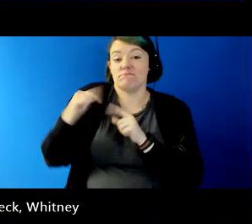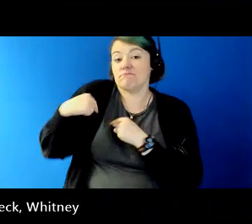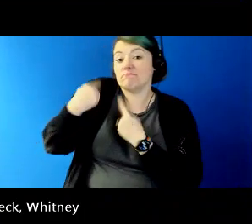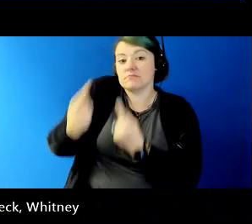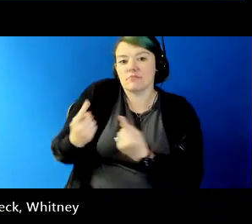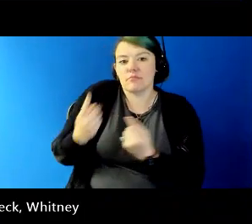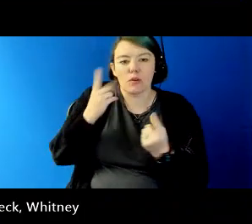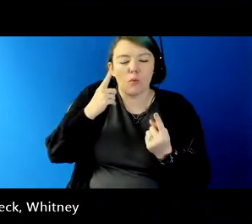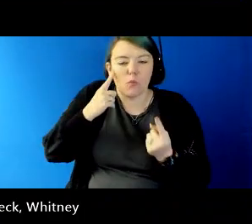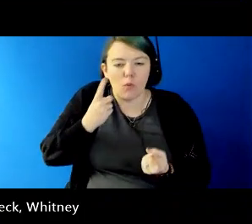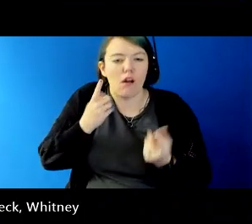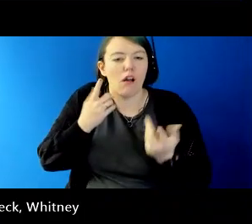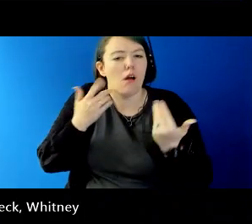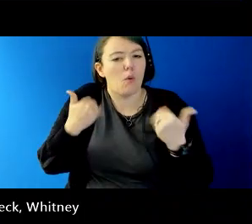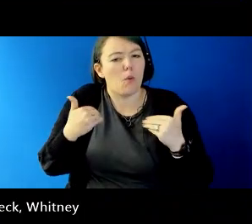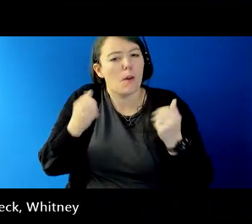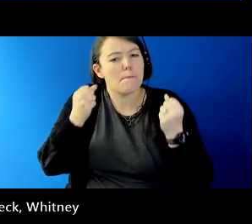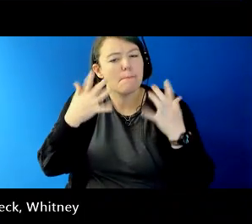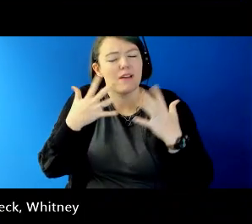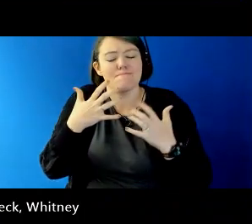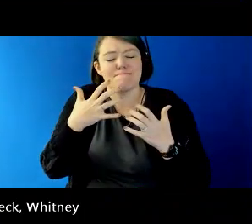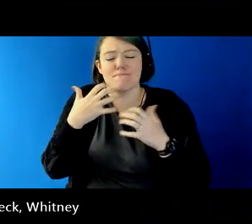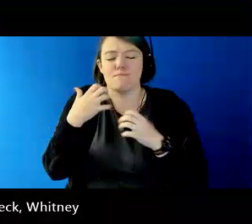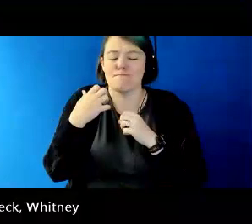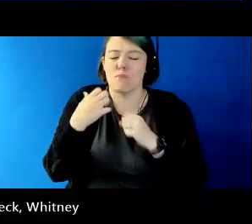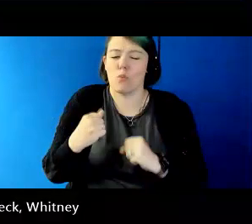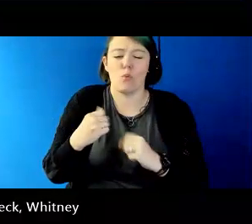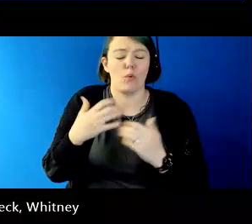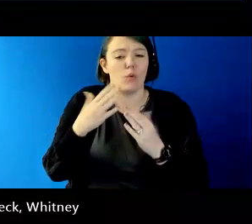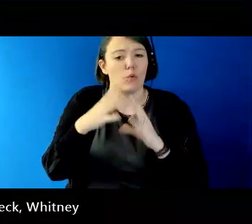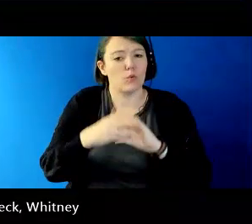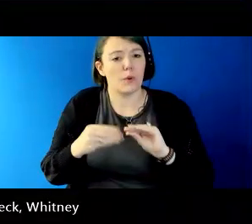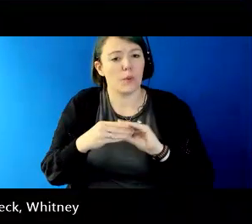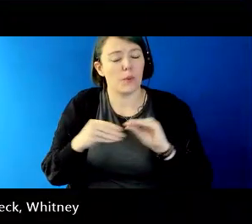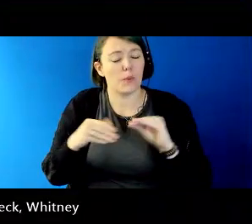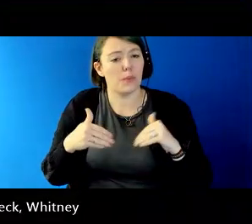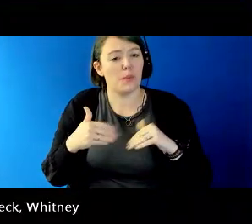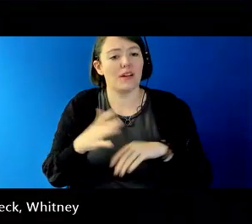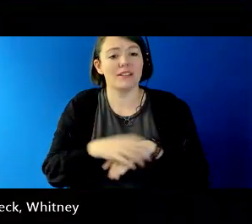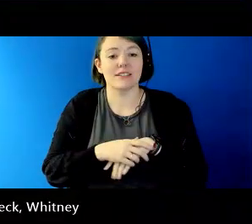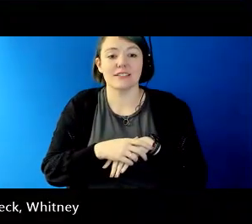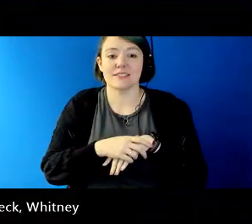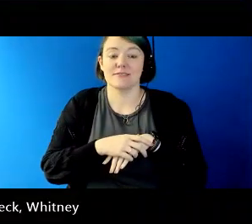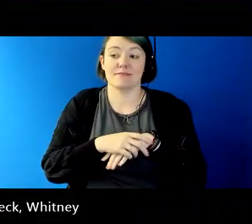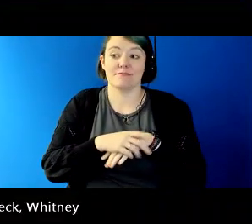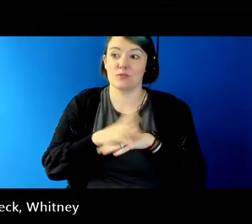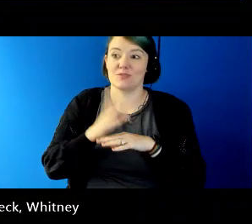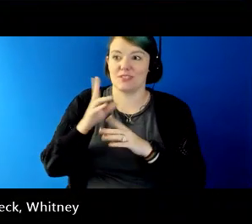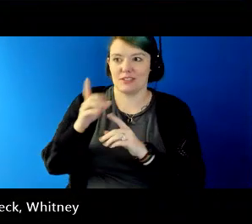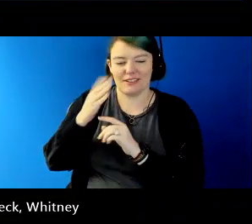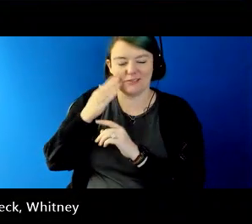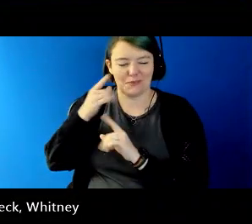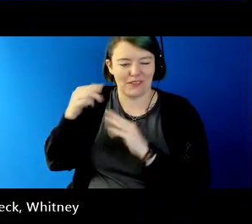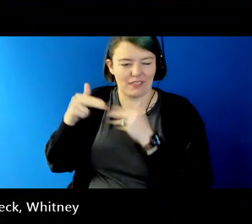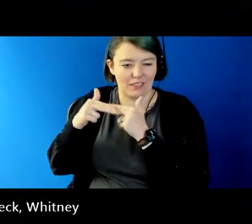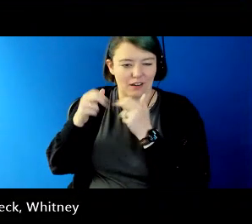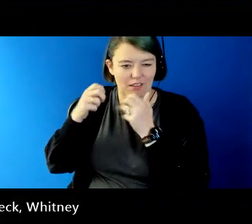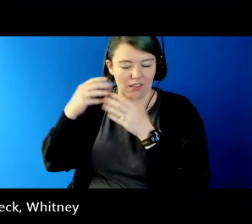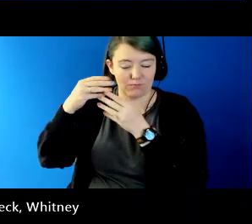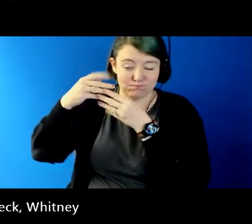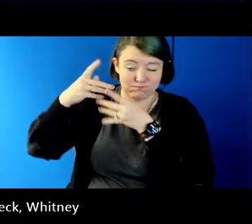about how to promote stable account in the workplace. This slide, I know there's a lot of text on this slide.